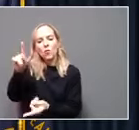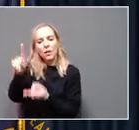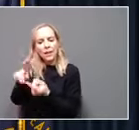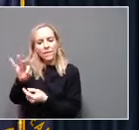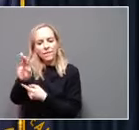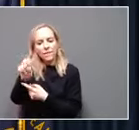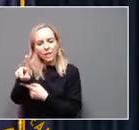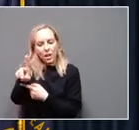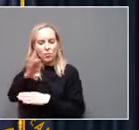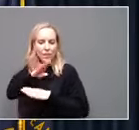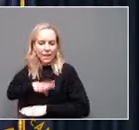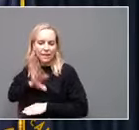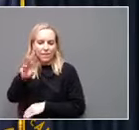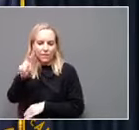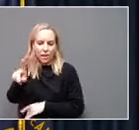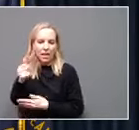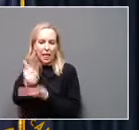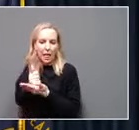funeral payments,